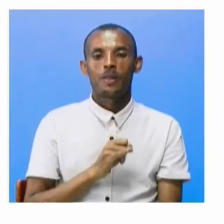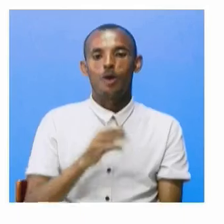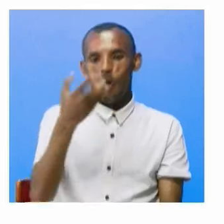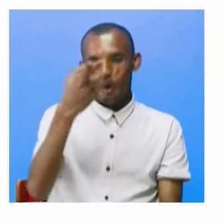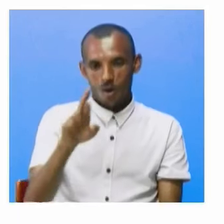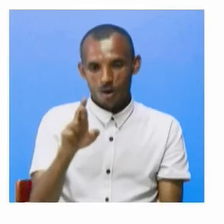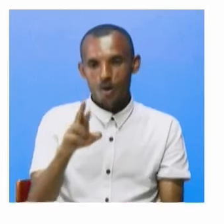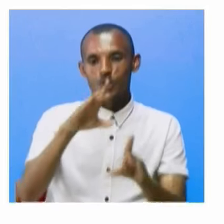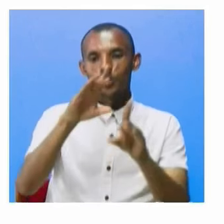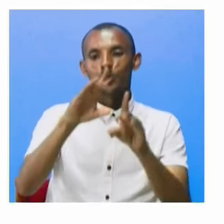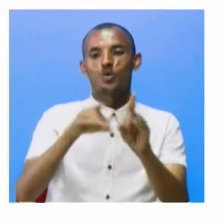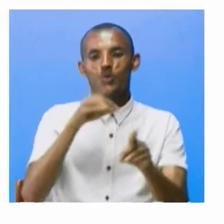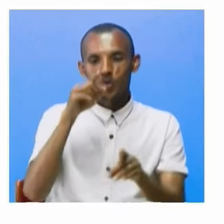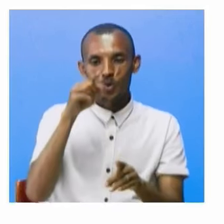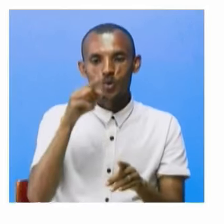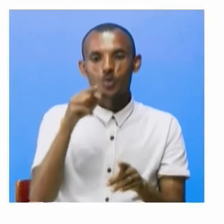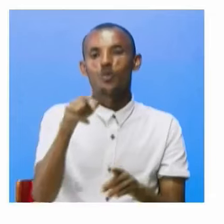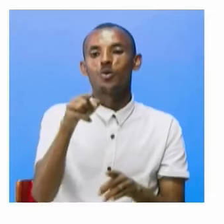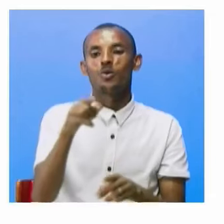or do you,